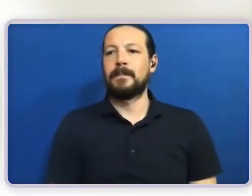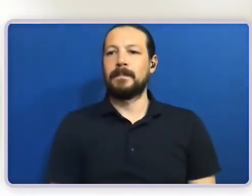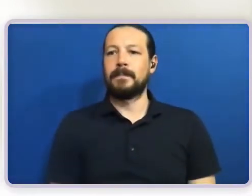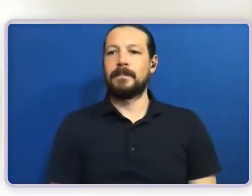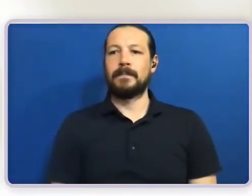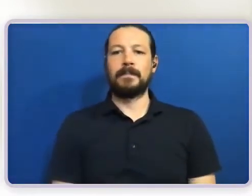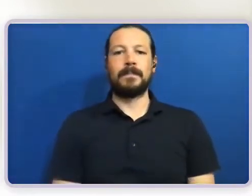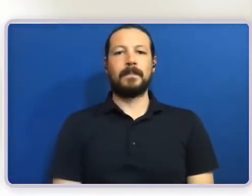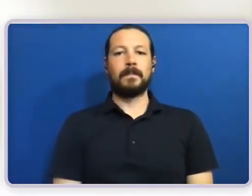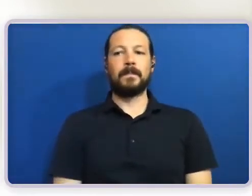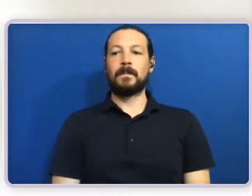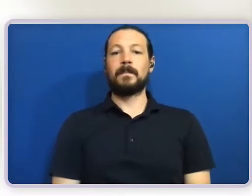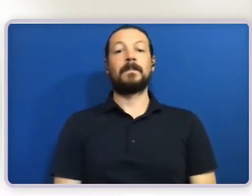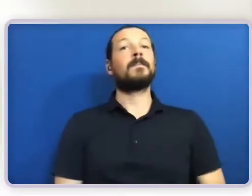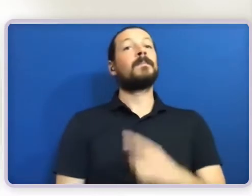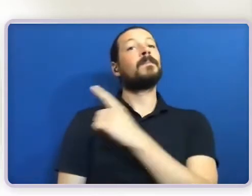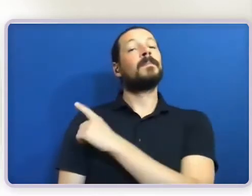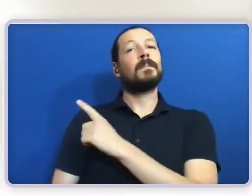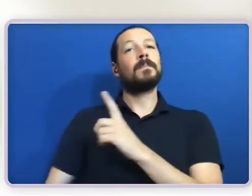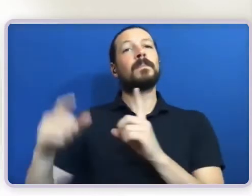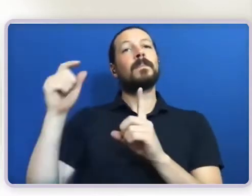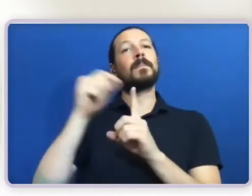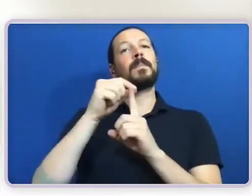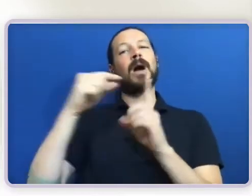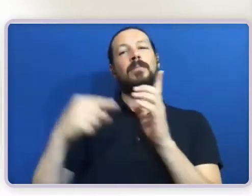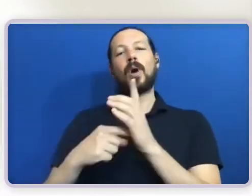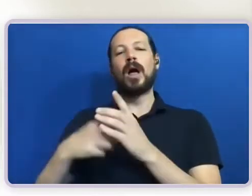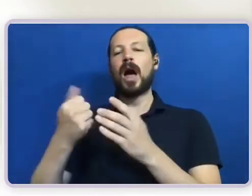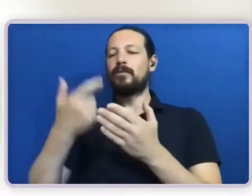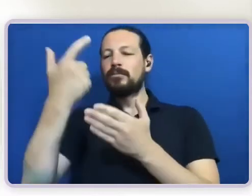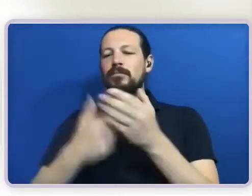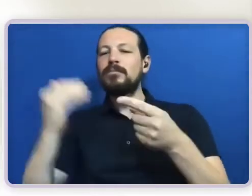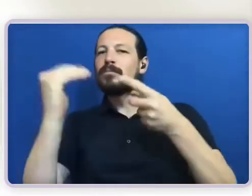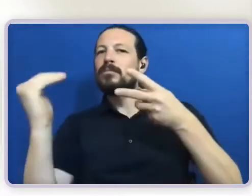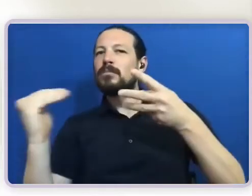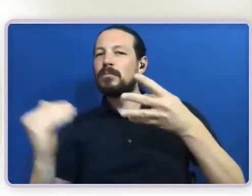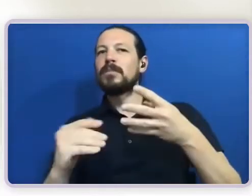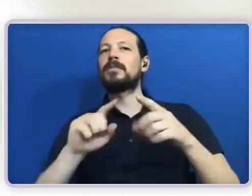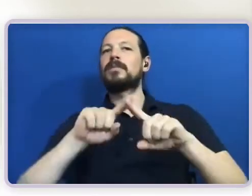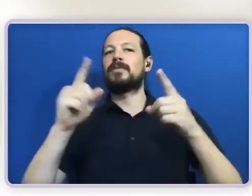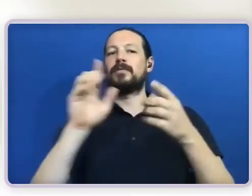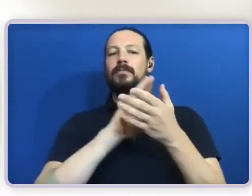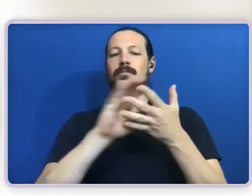Up on the screen, there are some examples of the hearings that are happening.